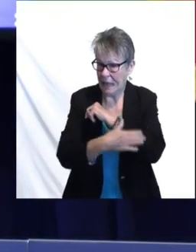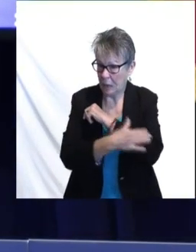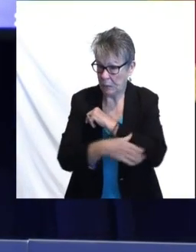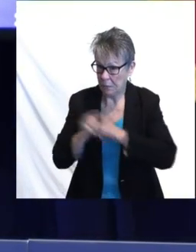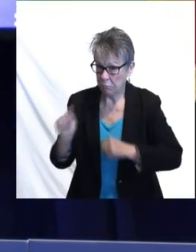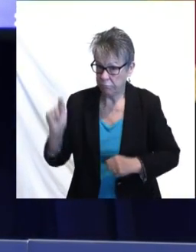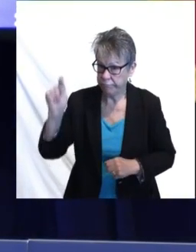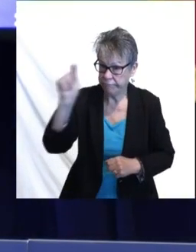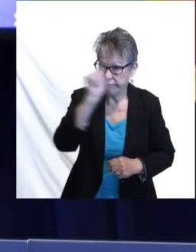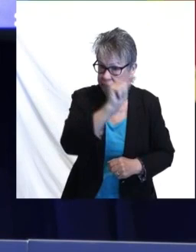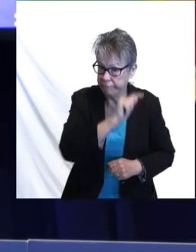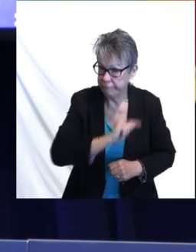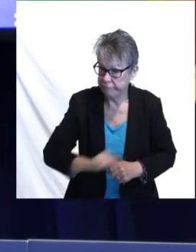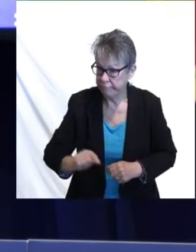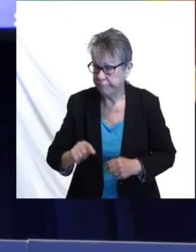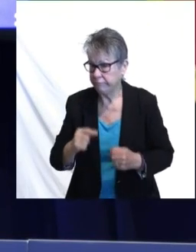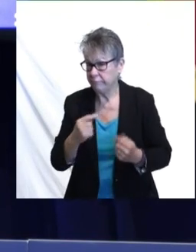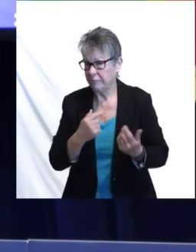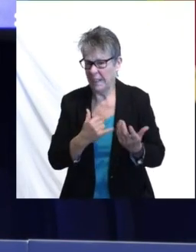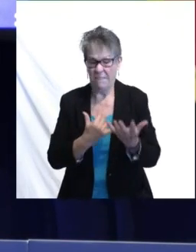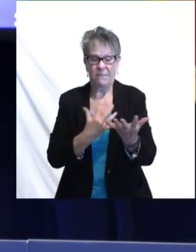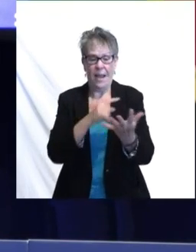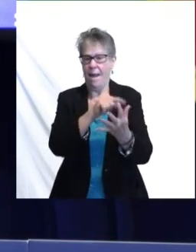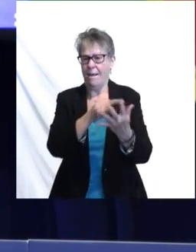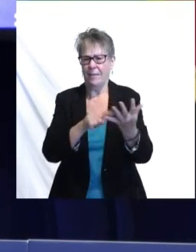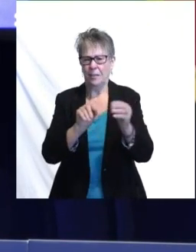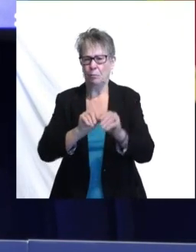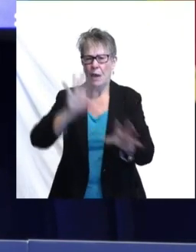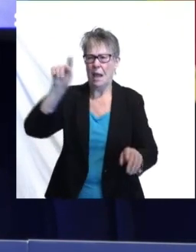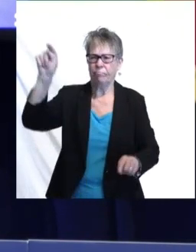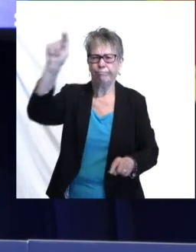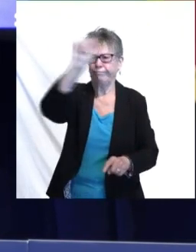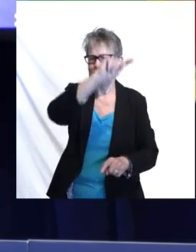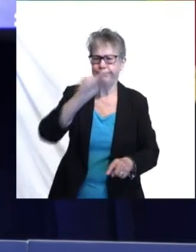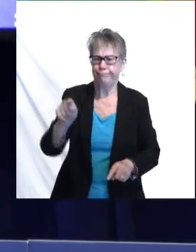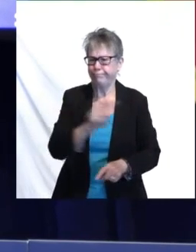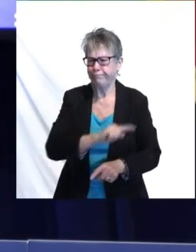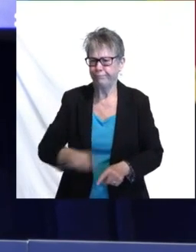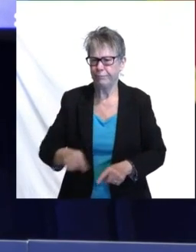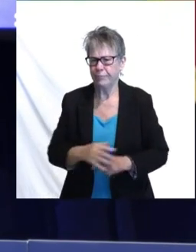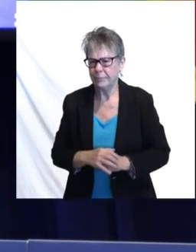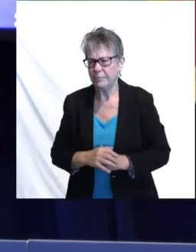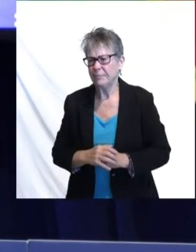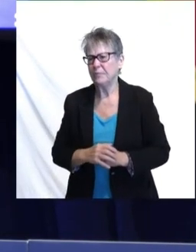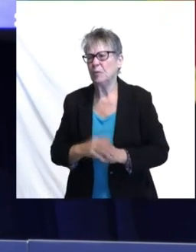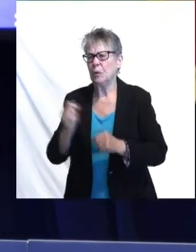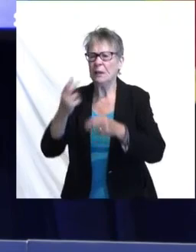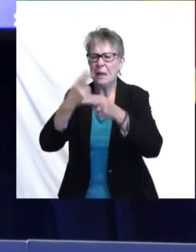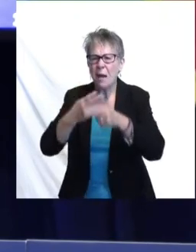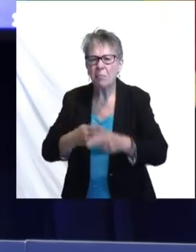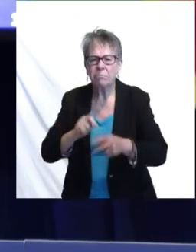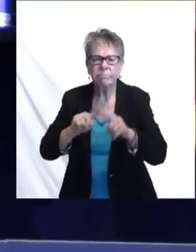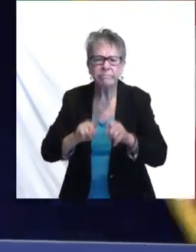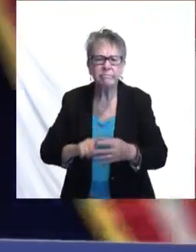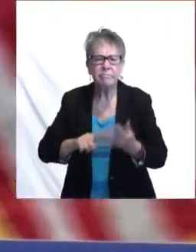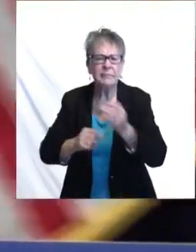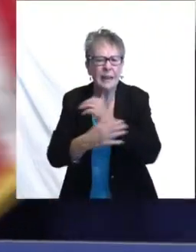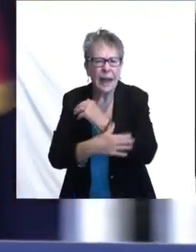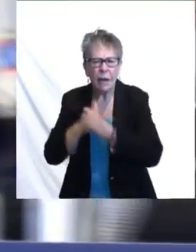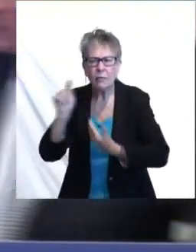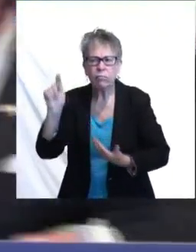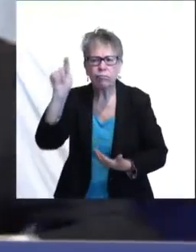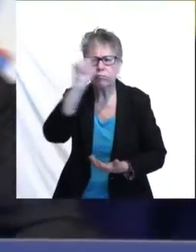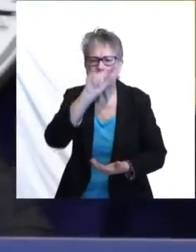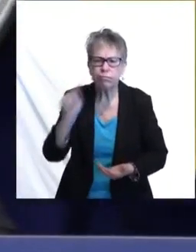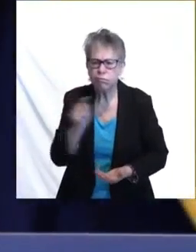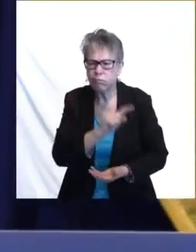Middlesex, Monmouth, Morris, Ocean, Passaic, Somerset, Sussex, Union, and Warren. And it must be said, and as